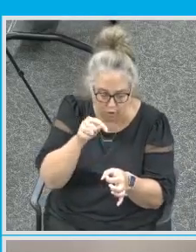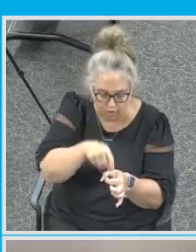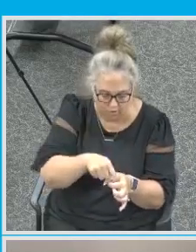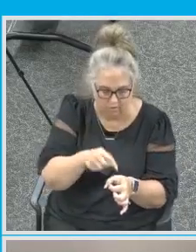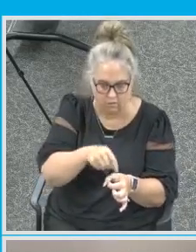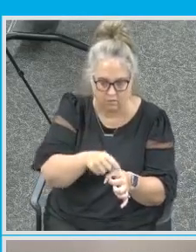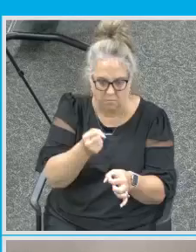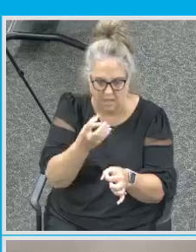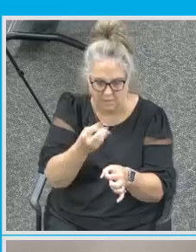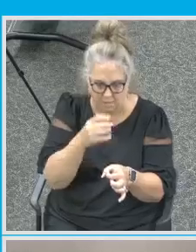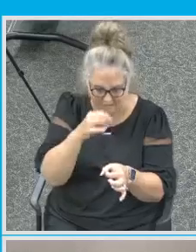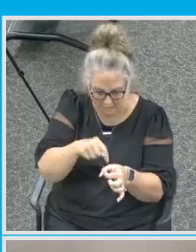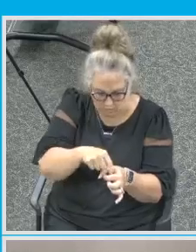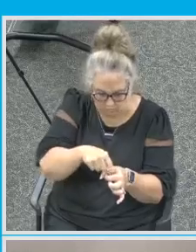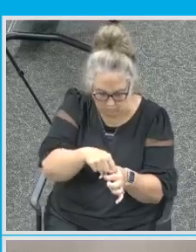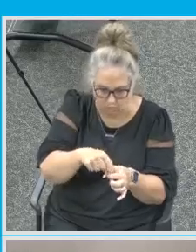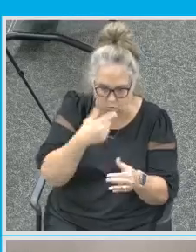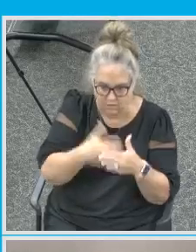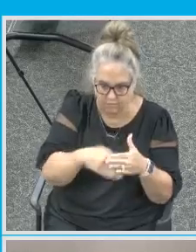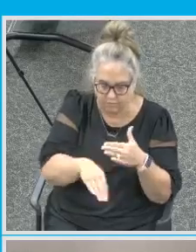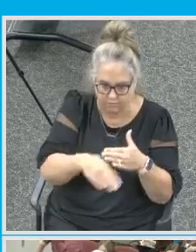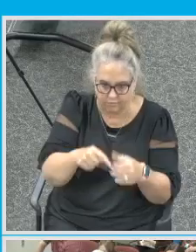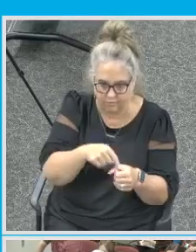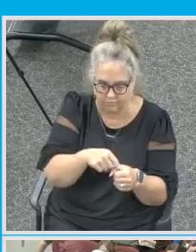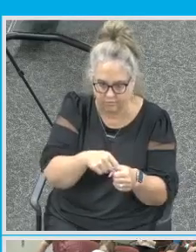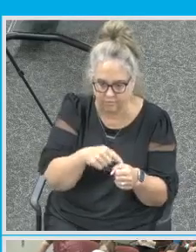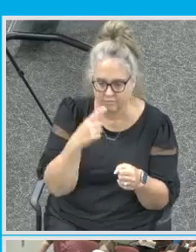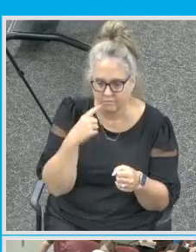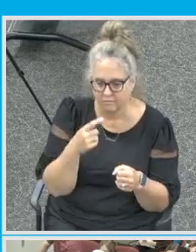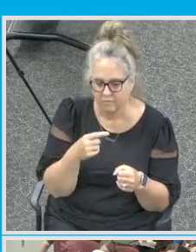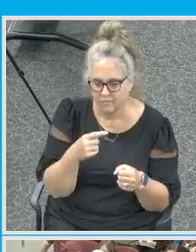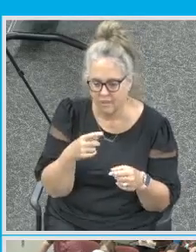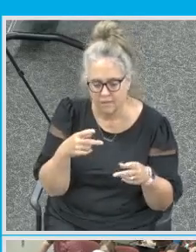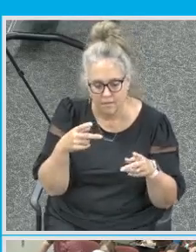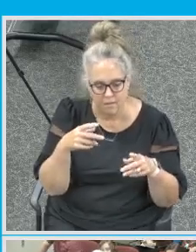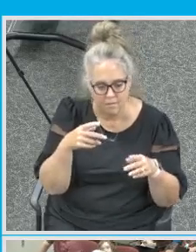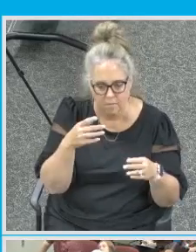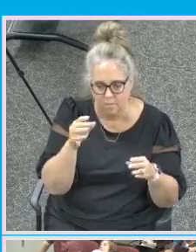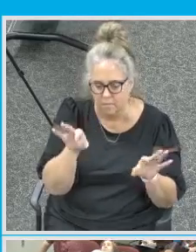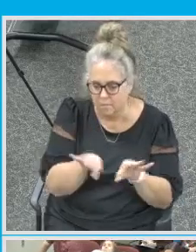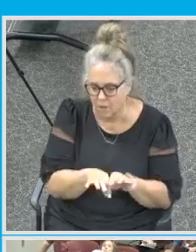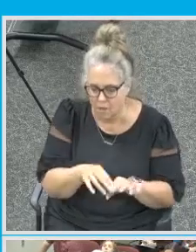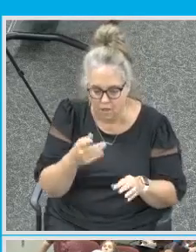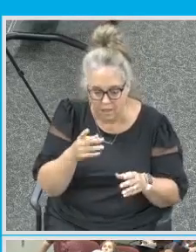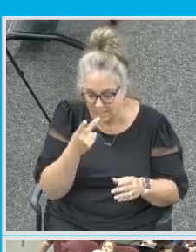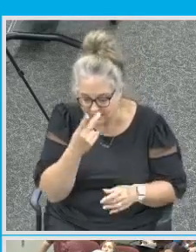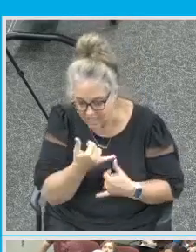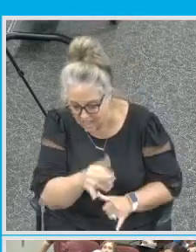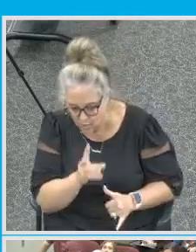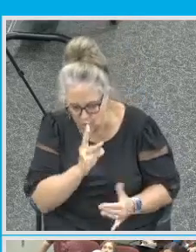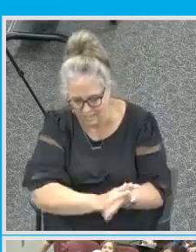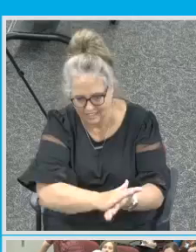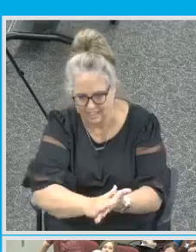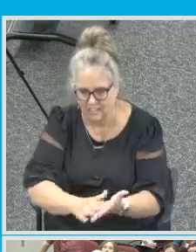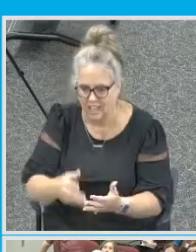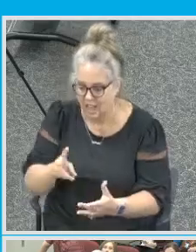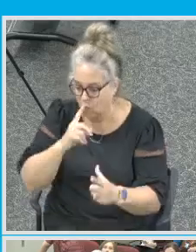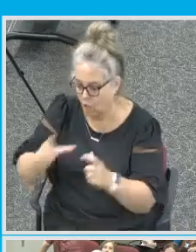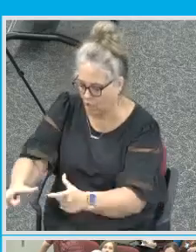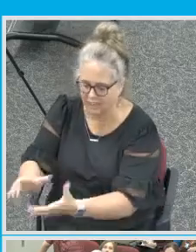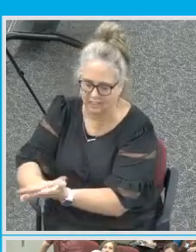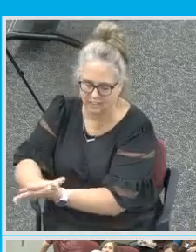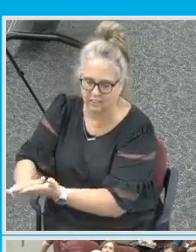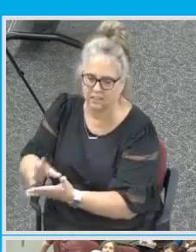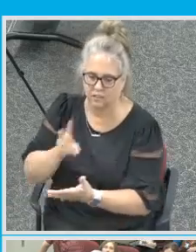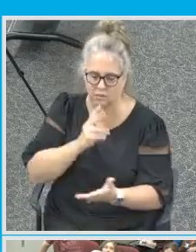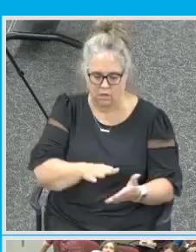standing water. And that's where a lot of our complaints come from in environmental health is people will call and say that there's standing water in a pond or